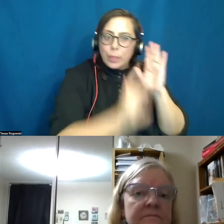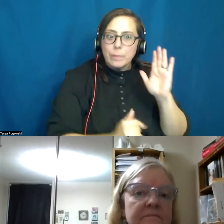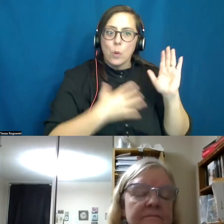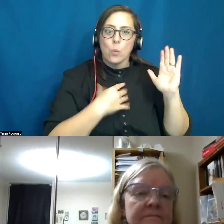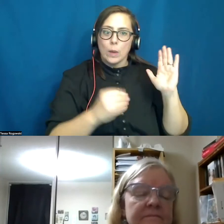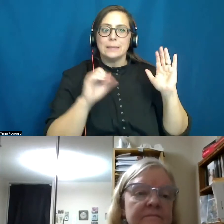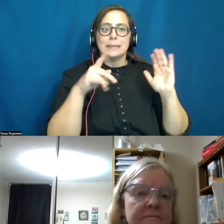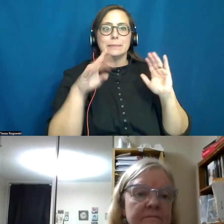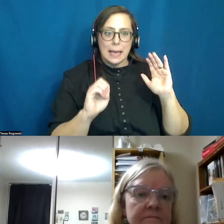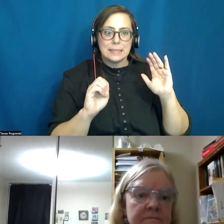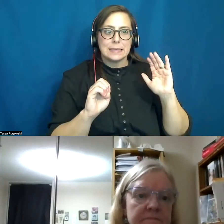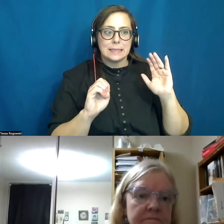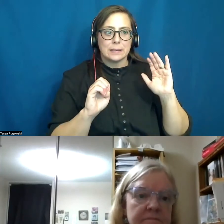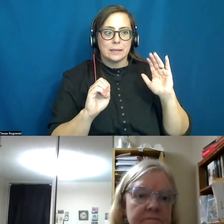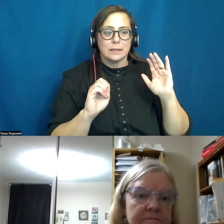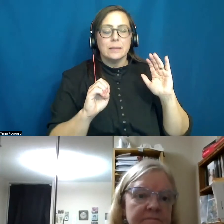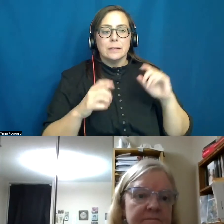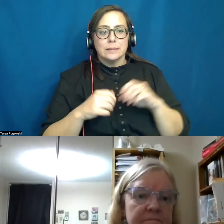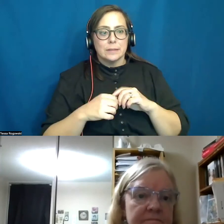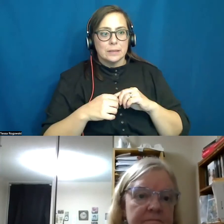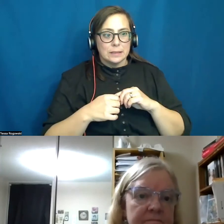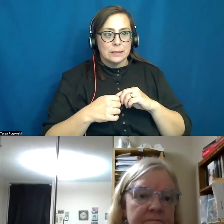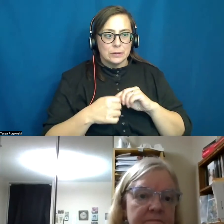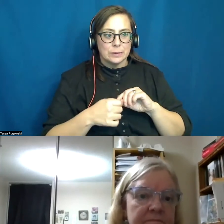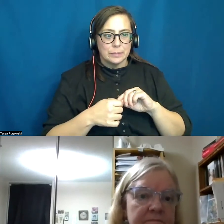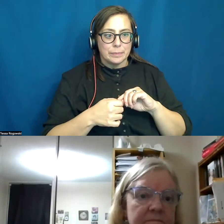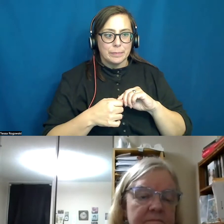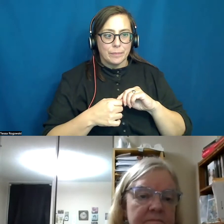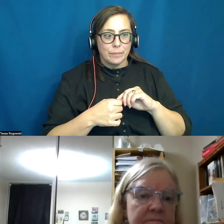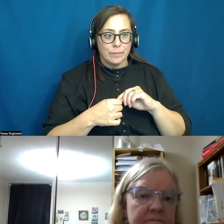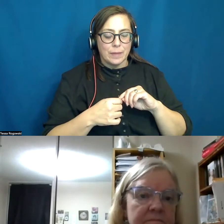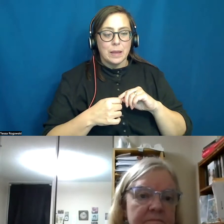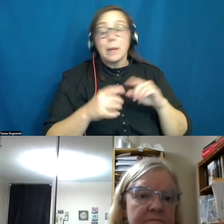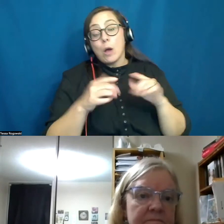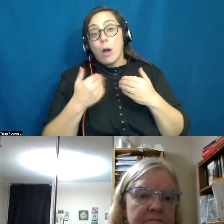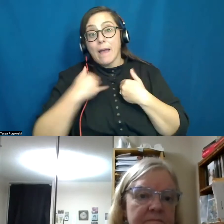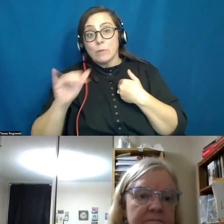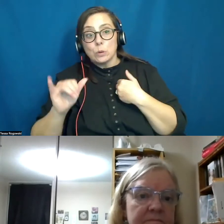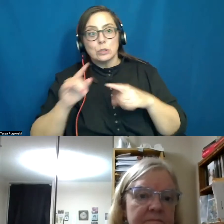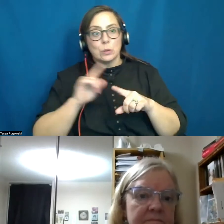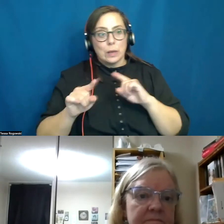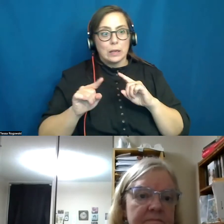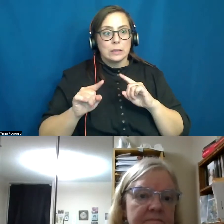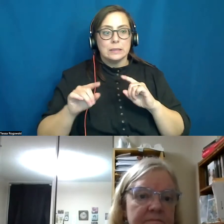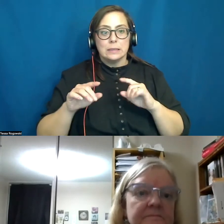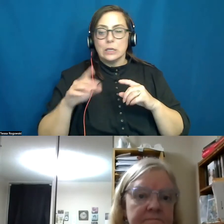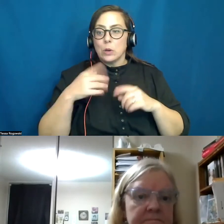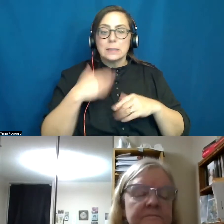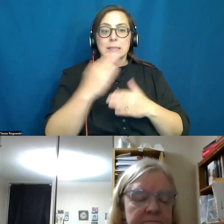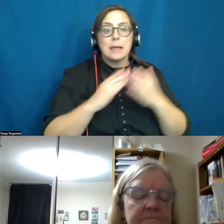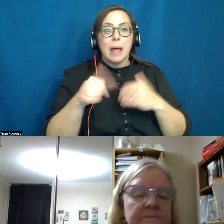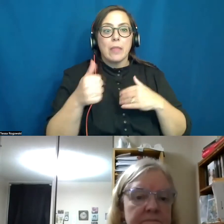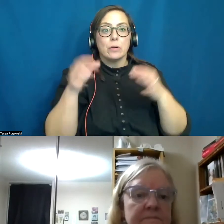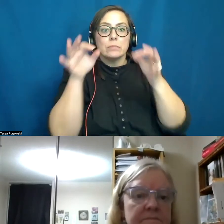was as opposed to being, although I have these too, as opposed to being like a very kind of neat set of like four lines